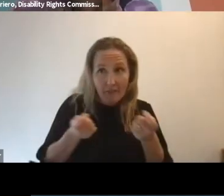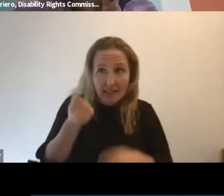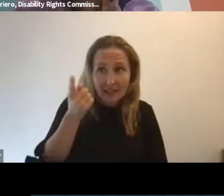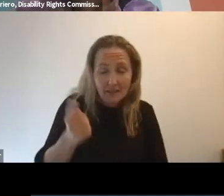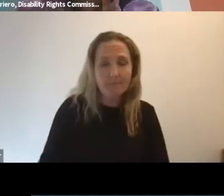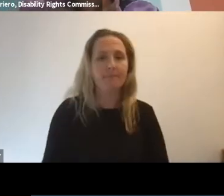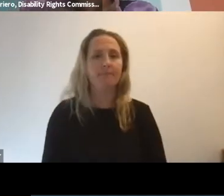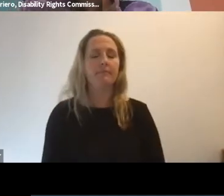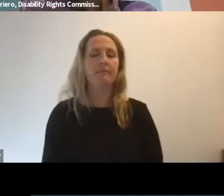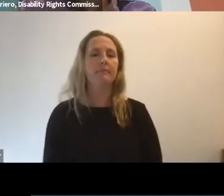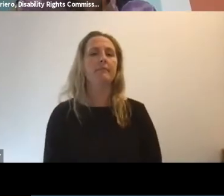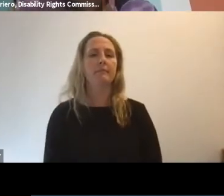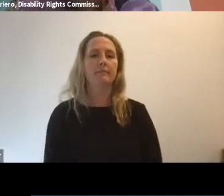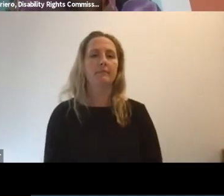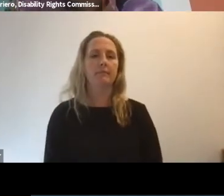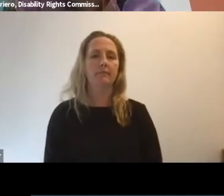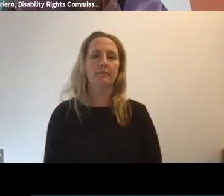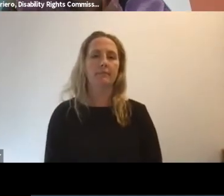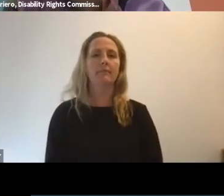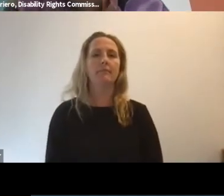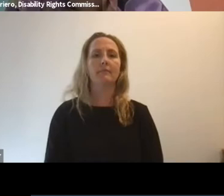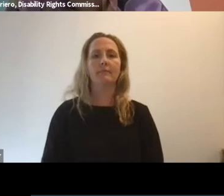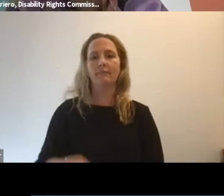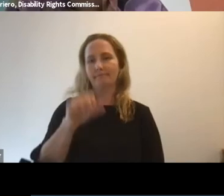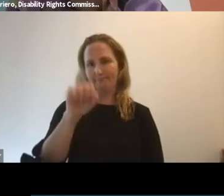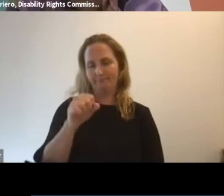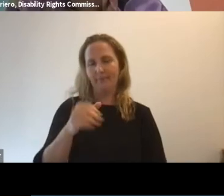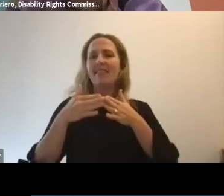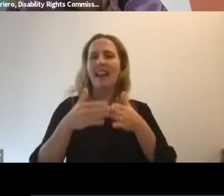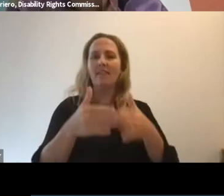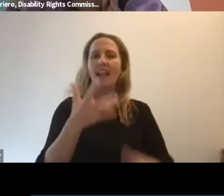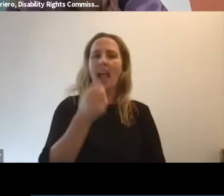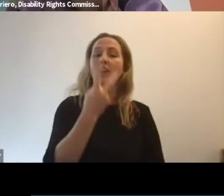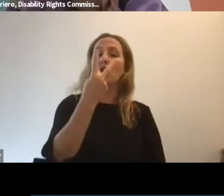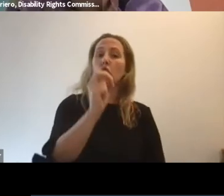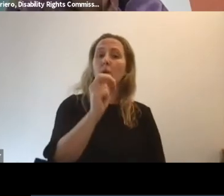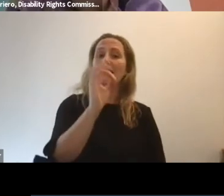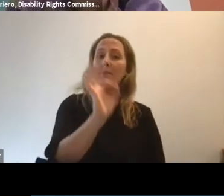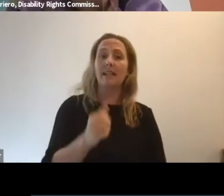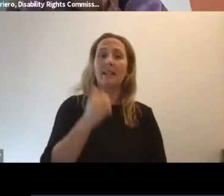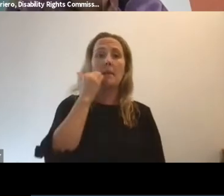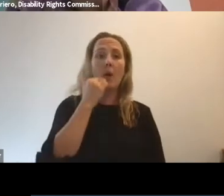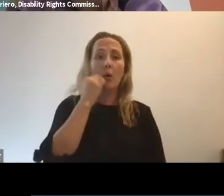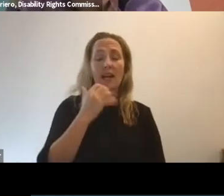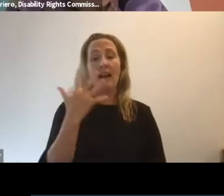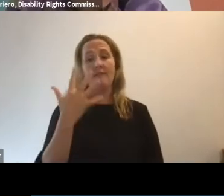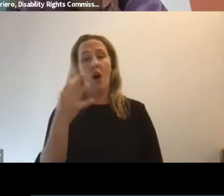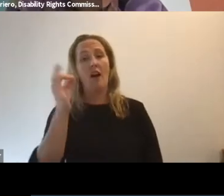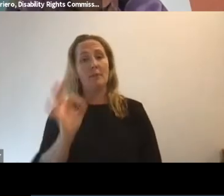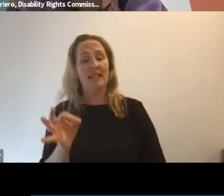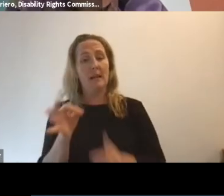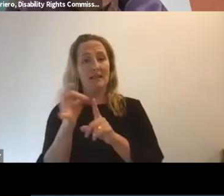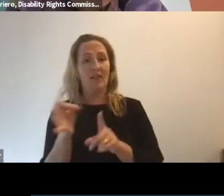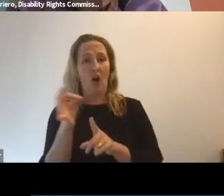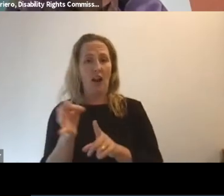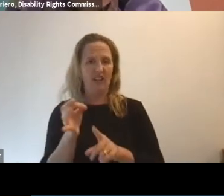So the Navy has about 20% Māori and 5% Pacifica, so 25% of our